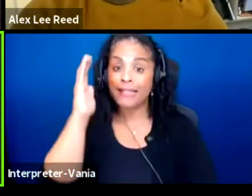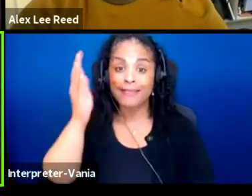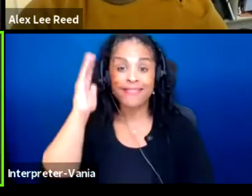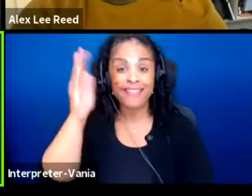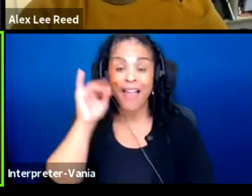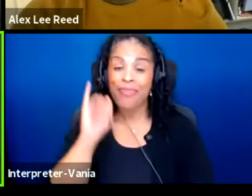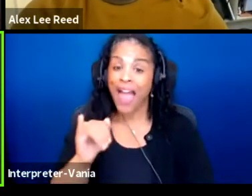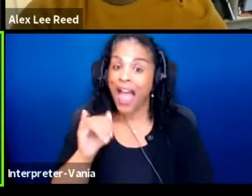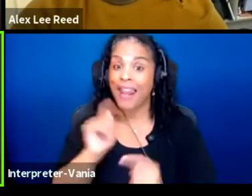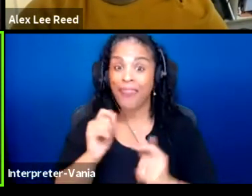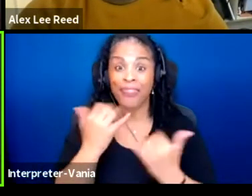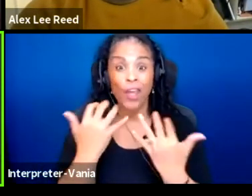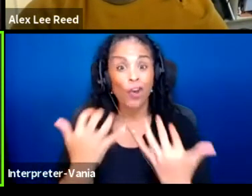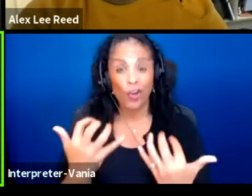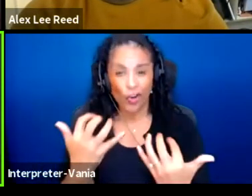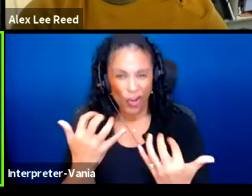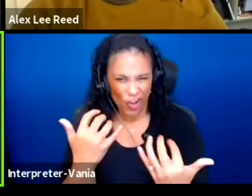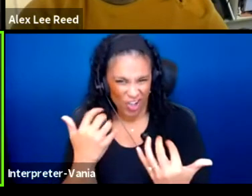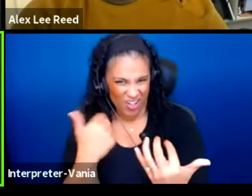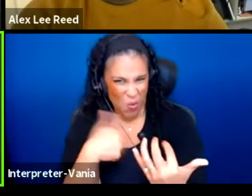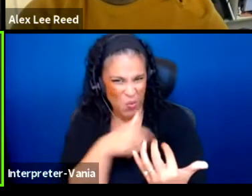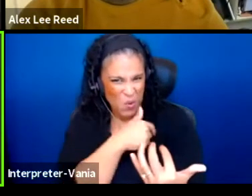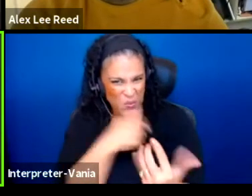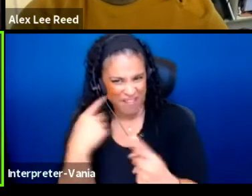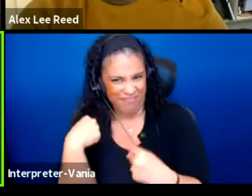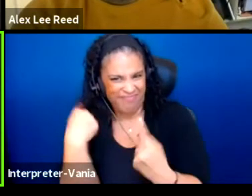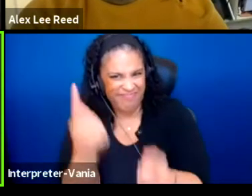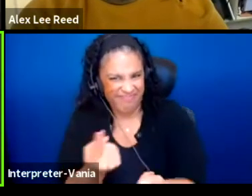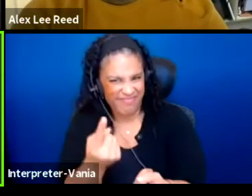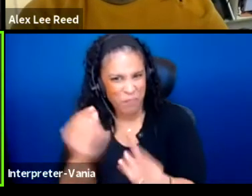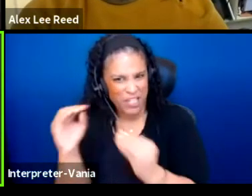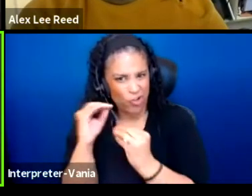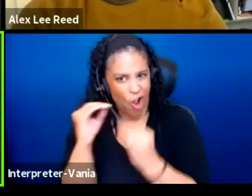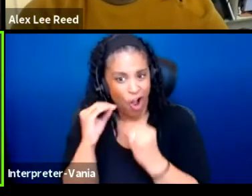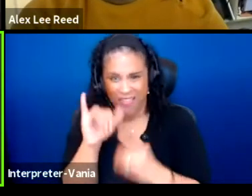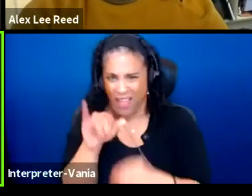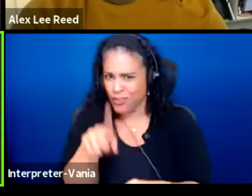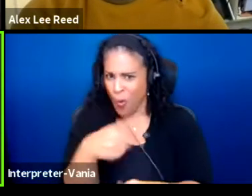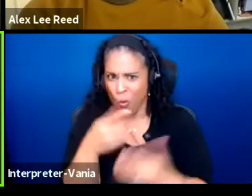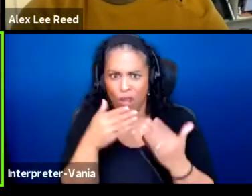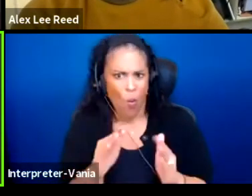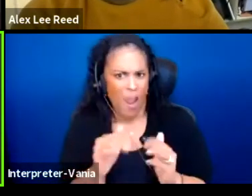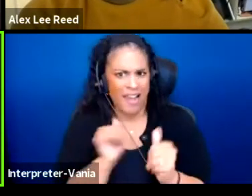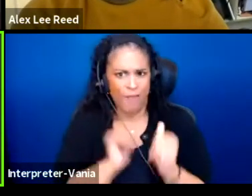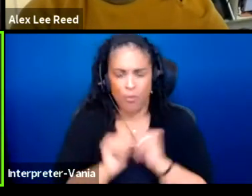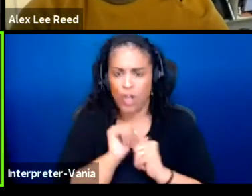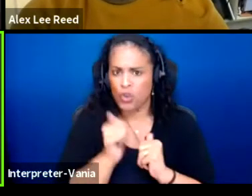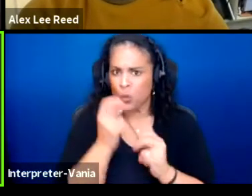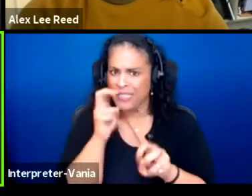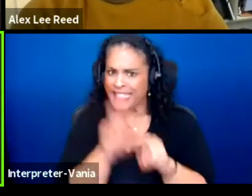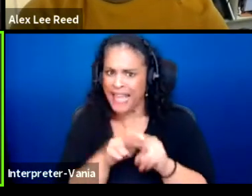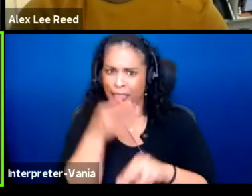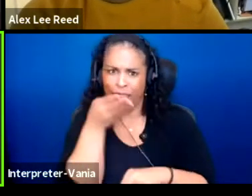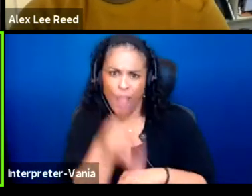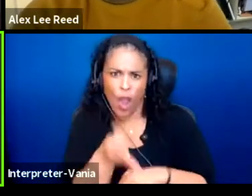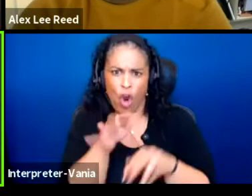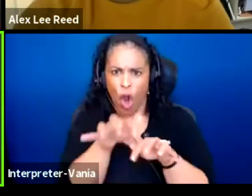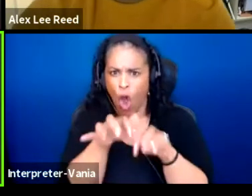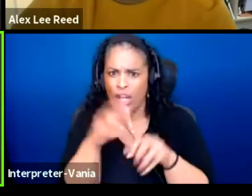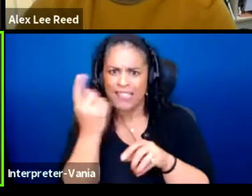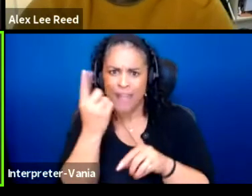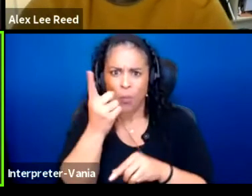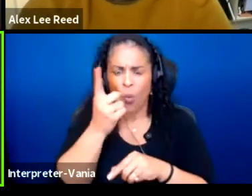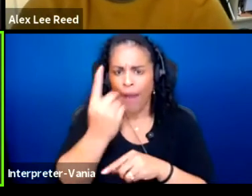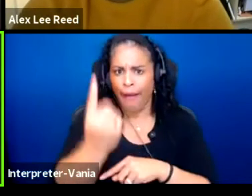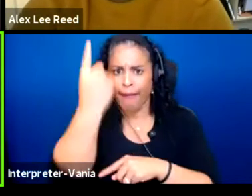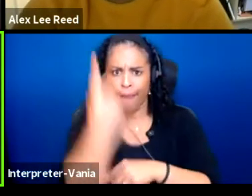theater dynamic that we've been taught is that's the way, that's the only way to have a performance is if you're sitting in an audience and then someone's on stage in